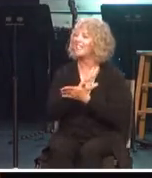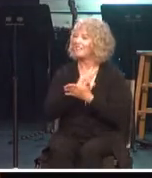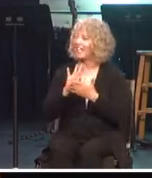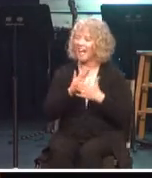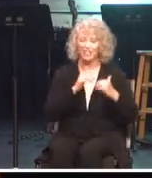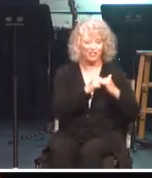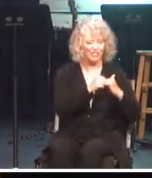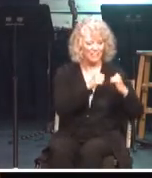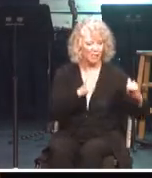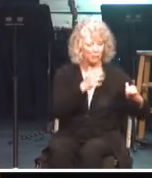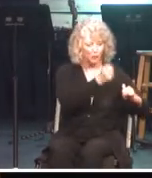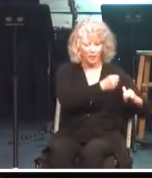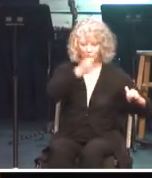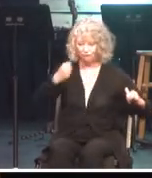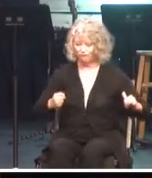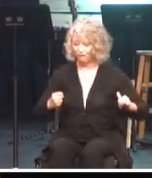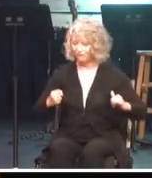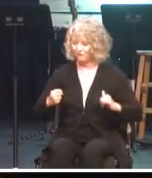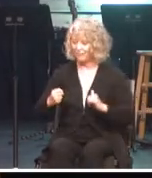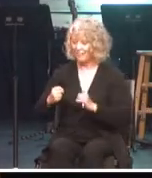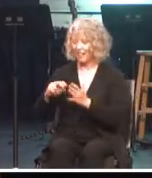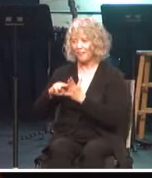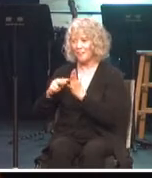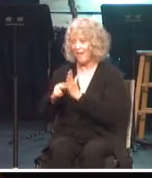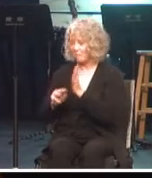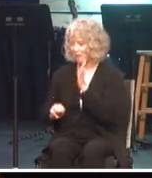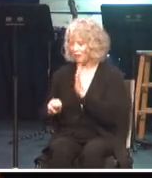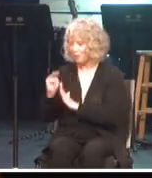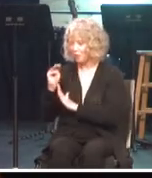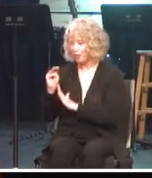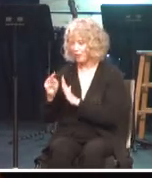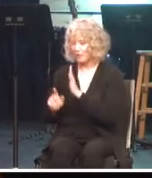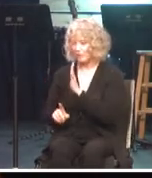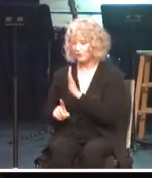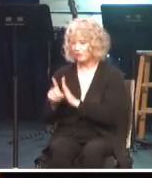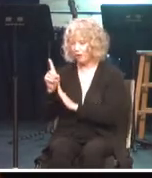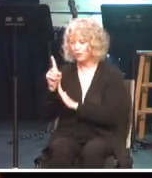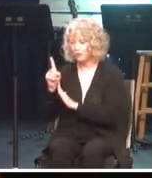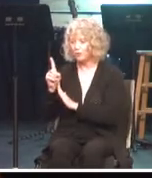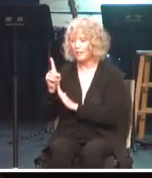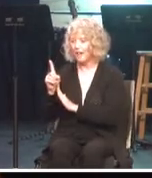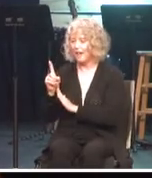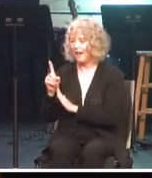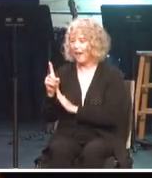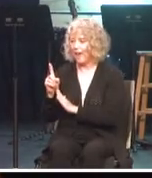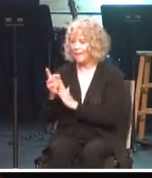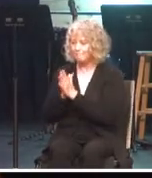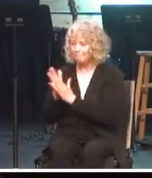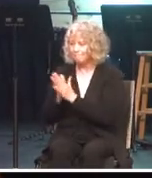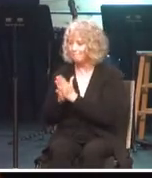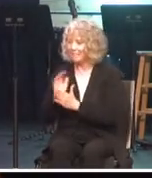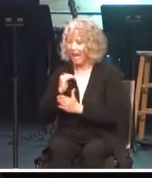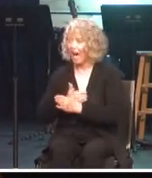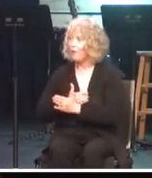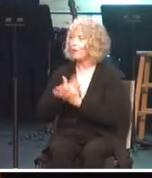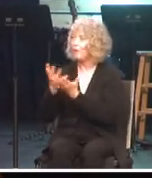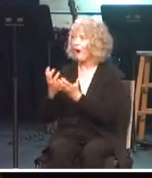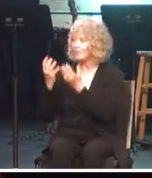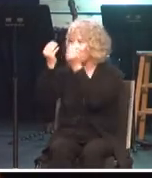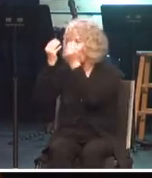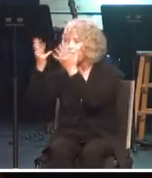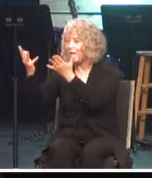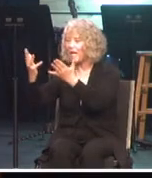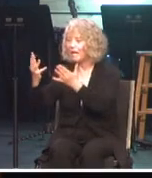And matures us, and grows us, and energizes our obedience,